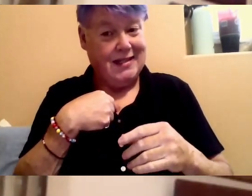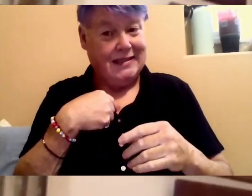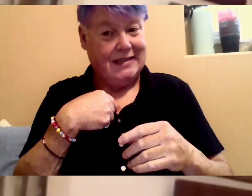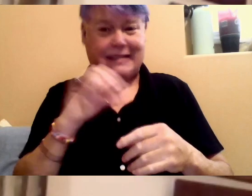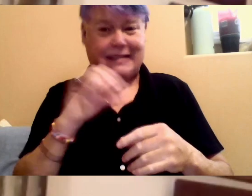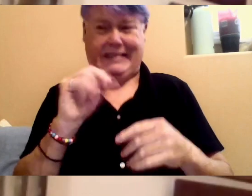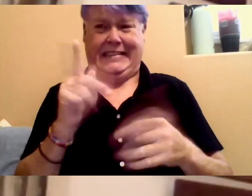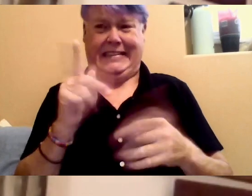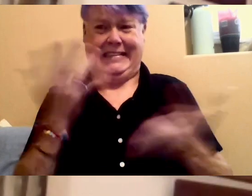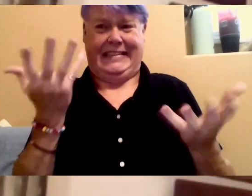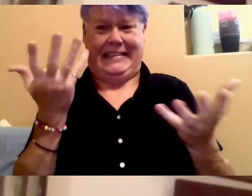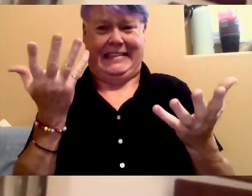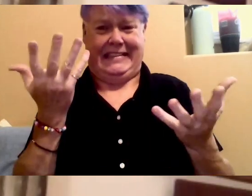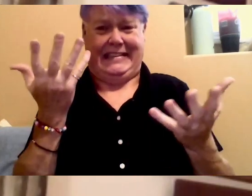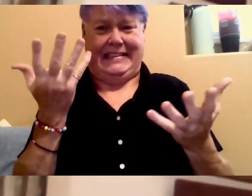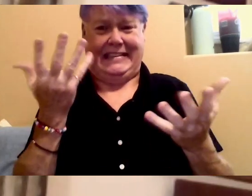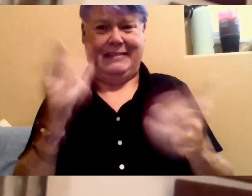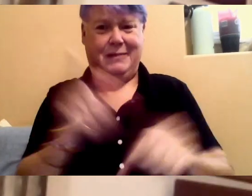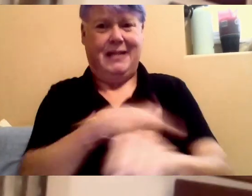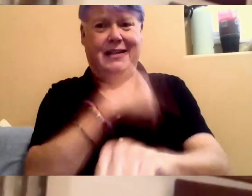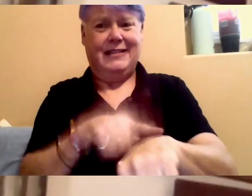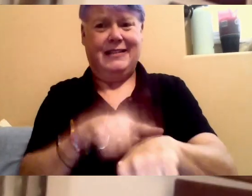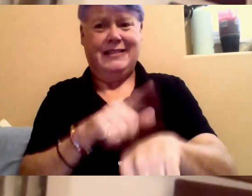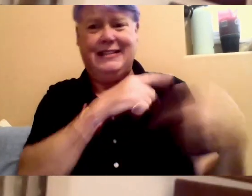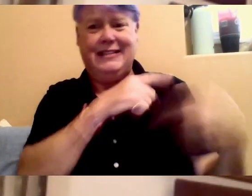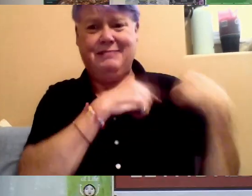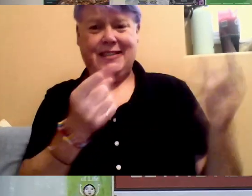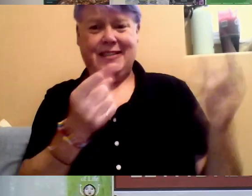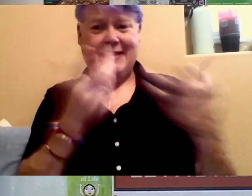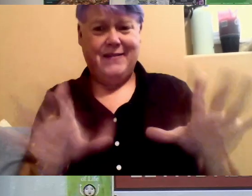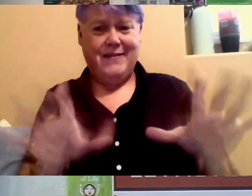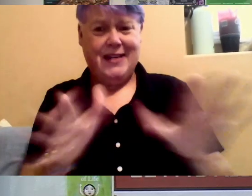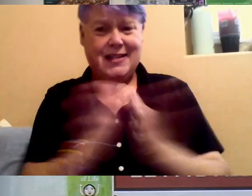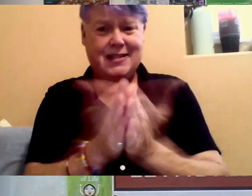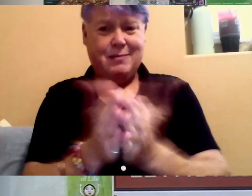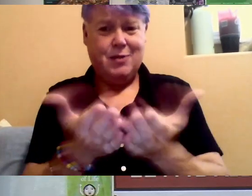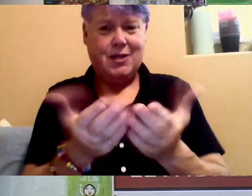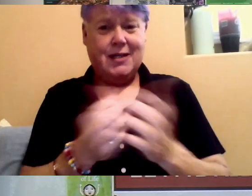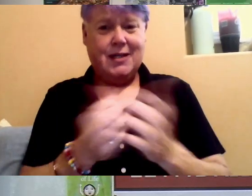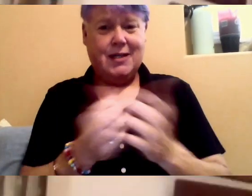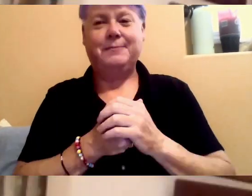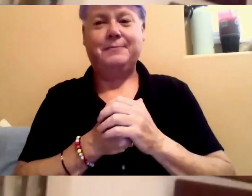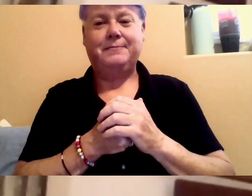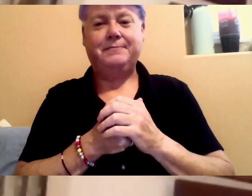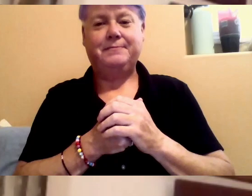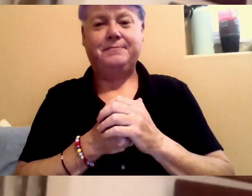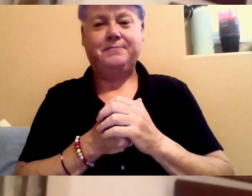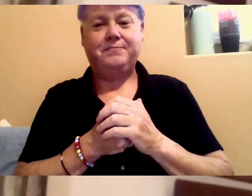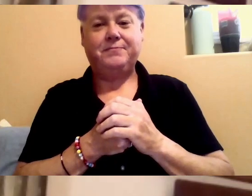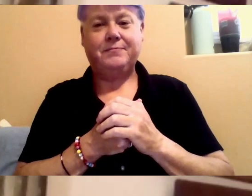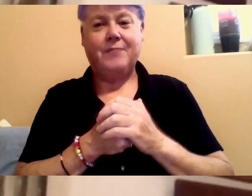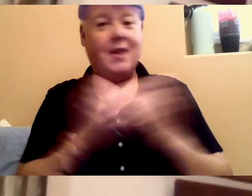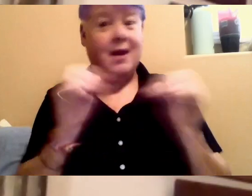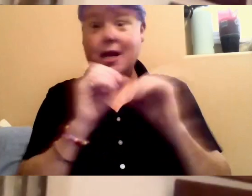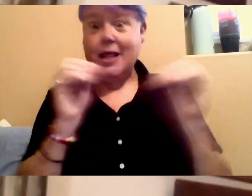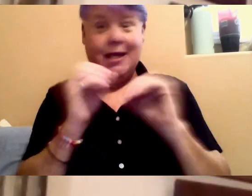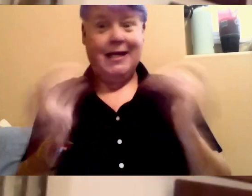so it's been a long time since I finished that book. When's it coming? Nothing has